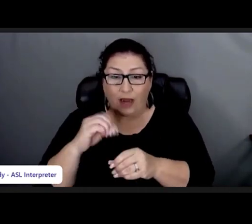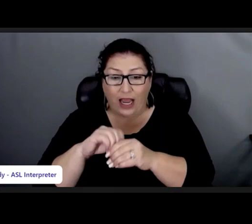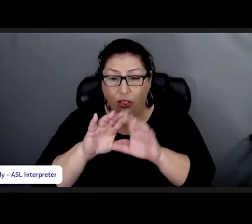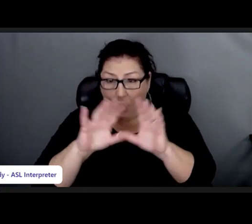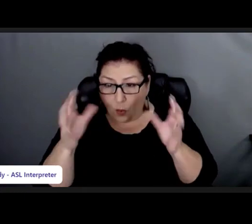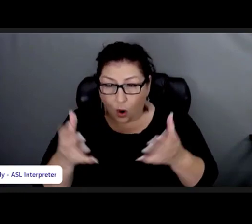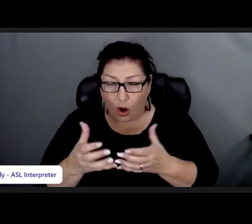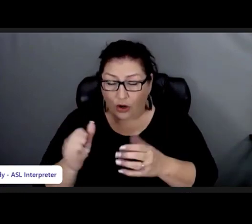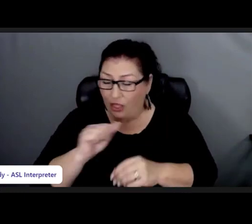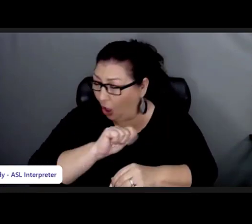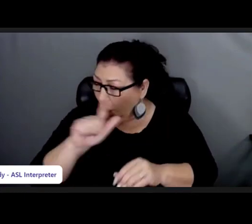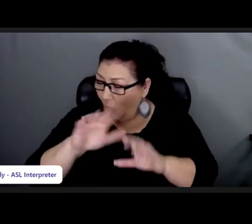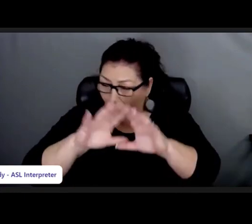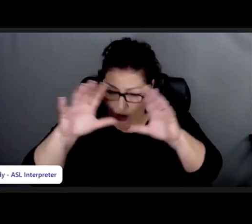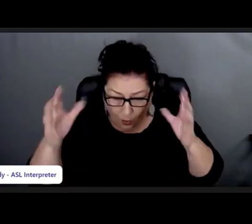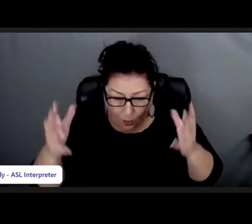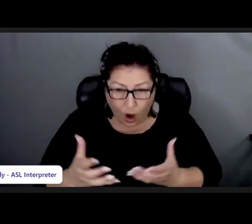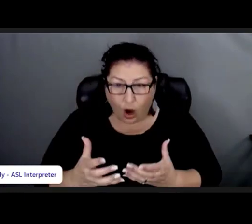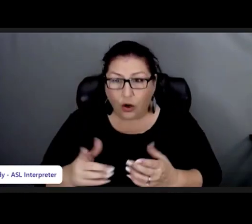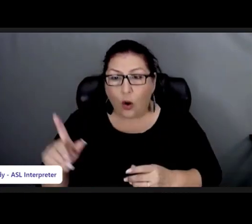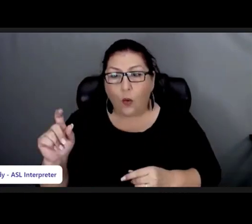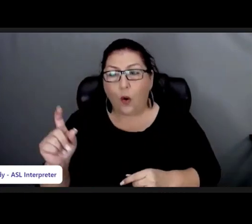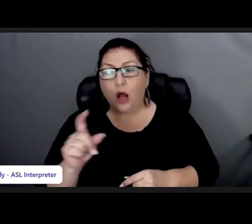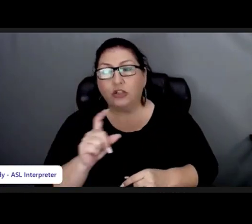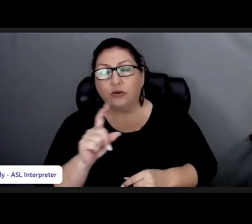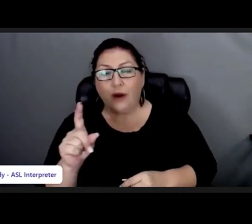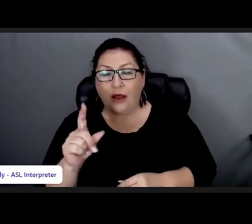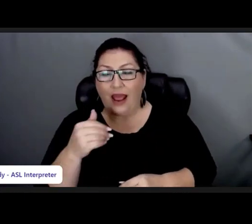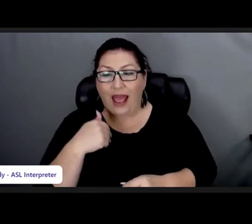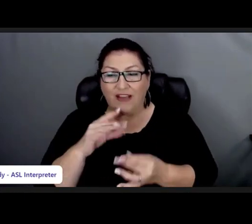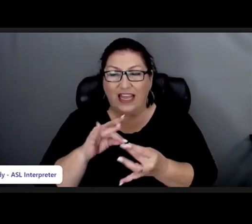whole wide world, walks around carrying an invisible bucket.